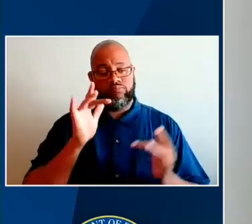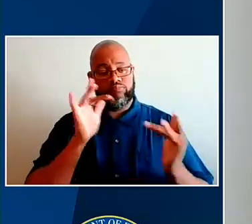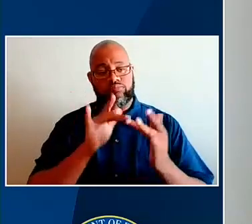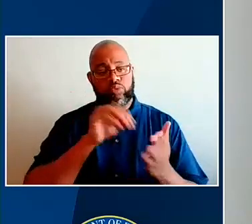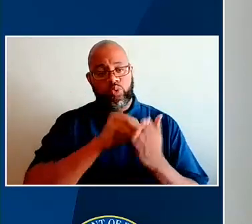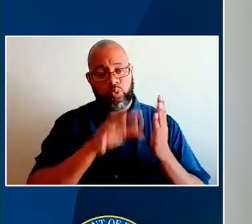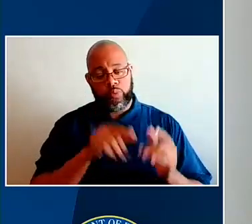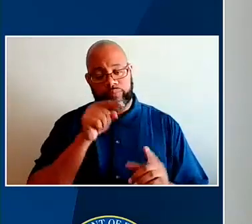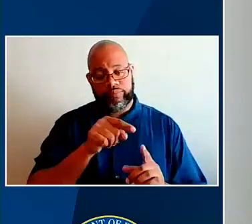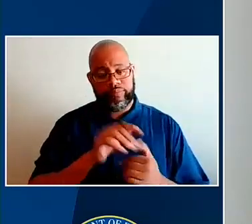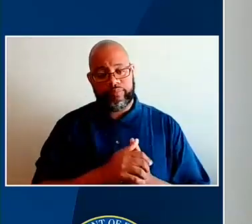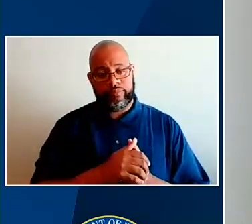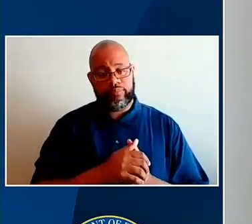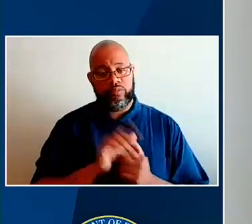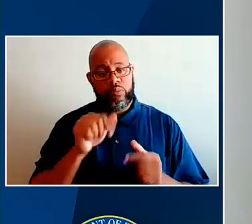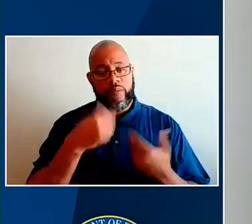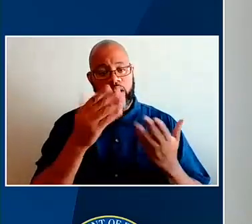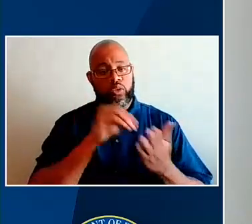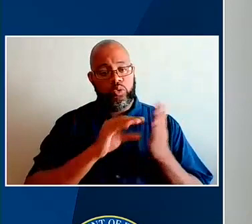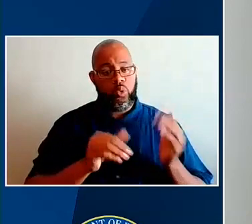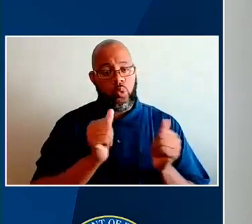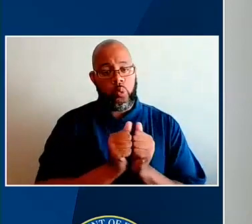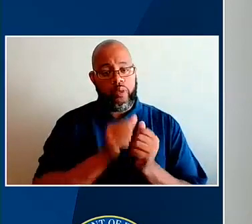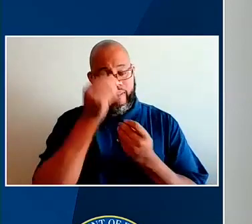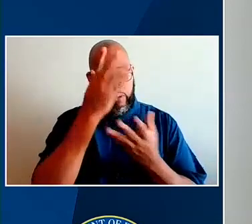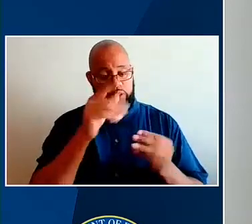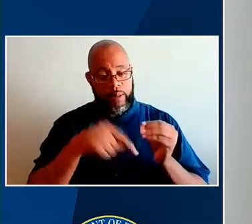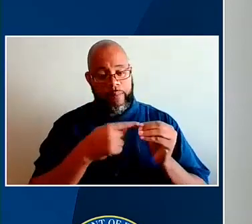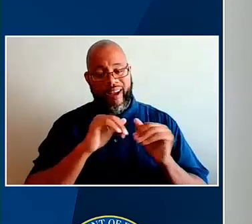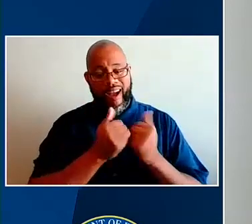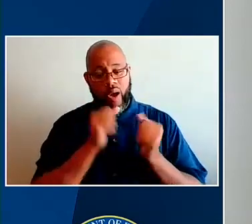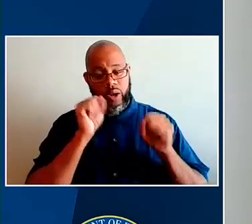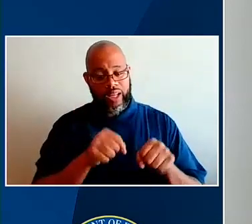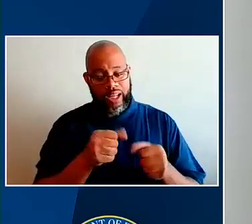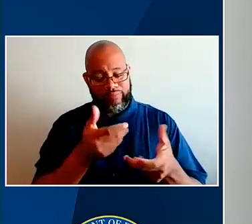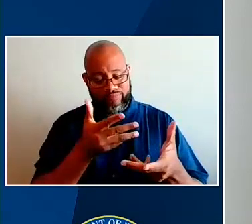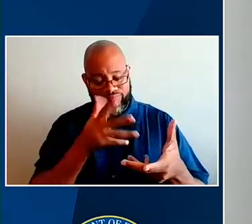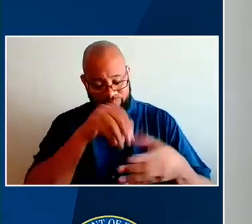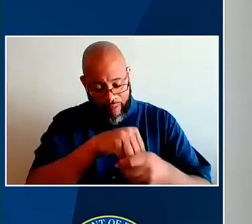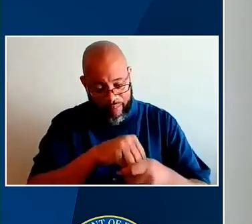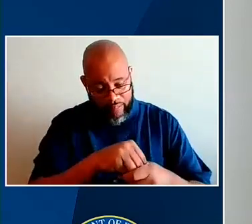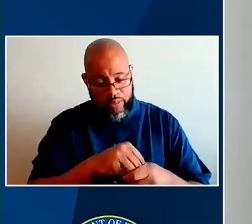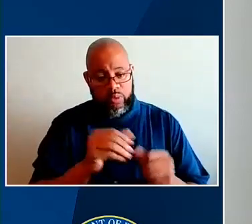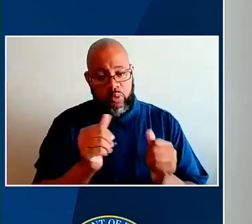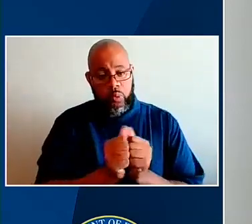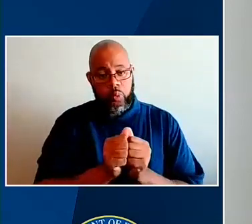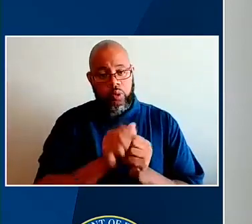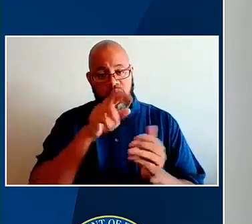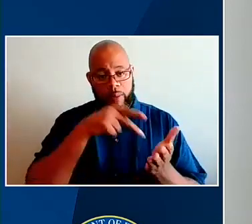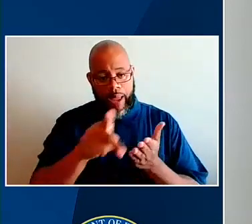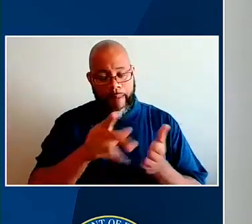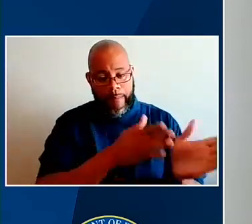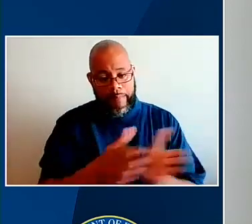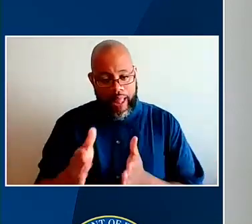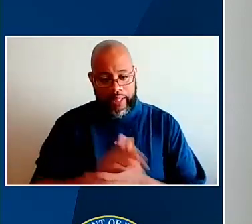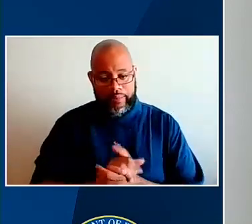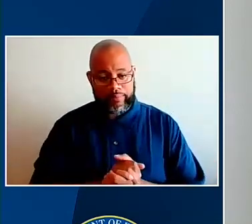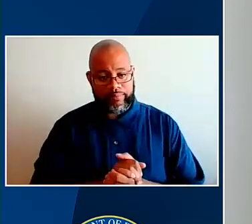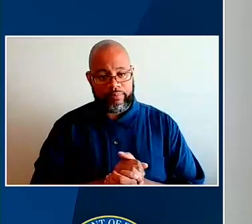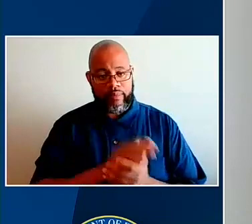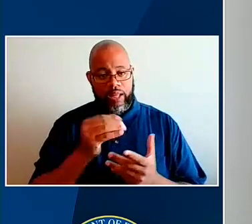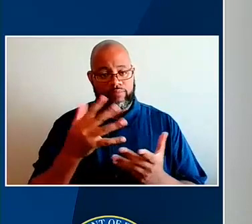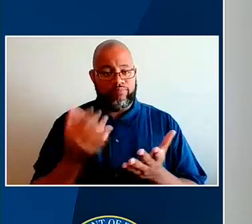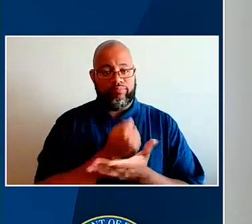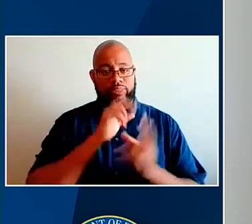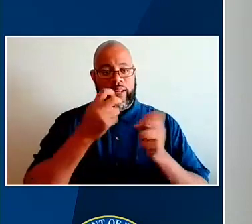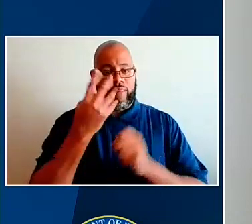student to provide the student with information about how they can enter into a repayment plan and regain their Title